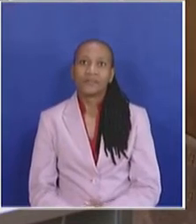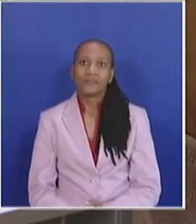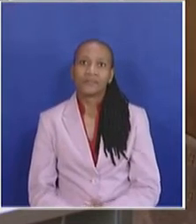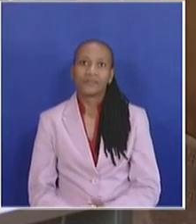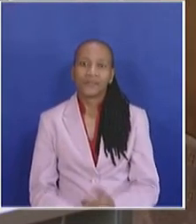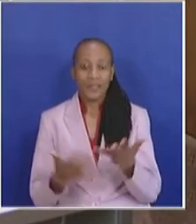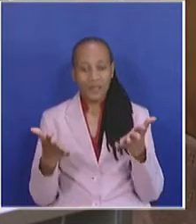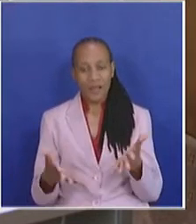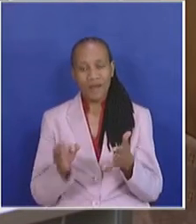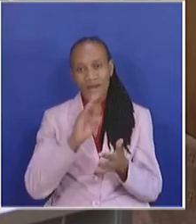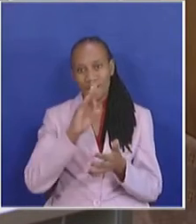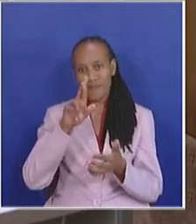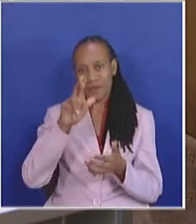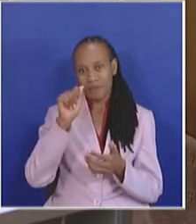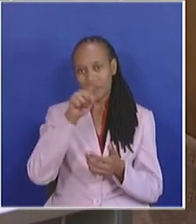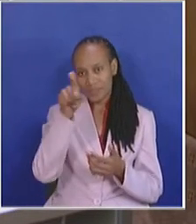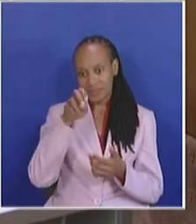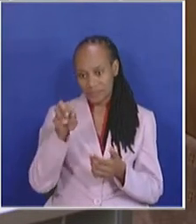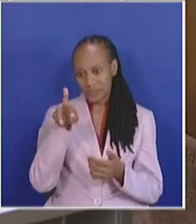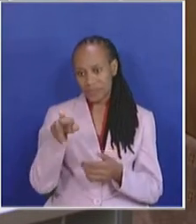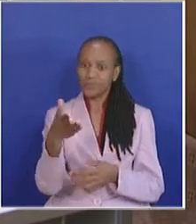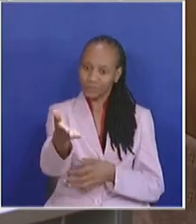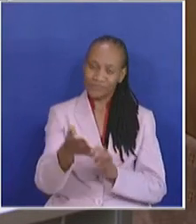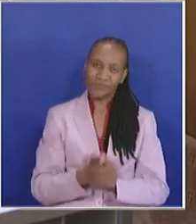The Honorable Fraser.